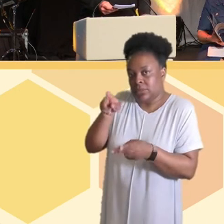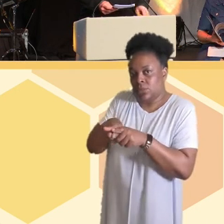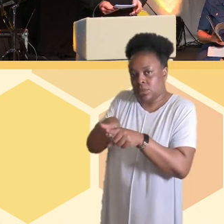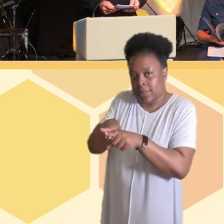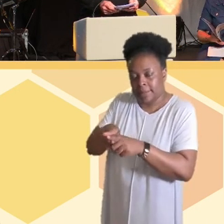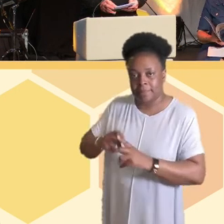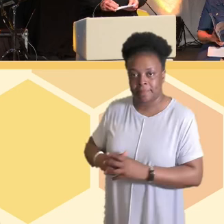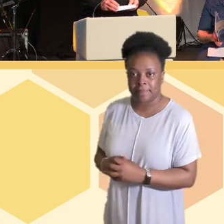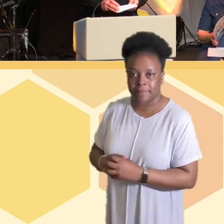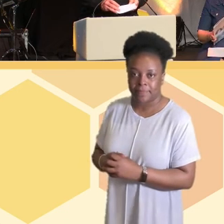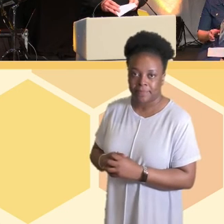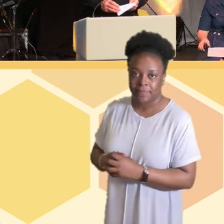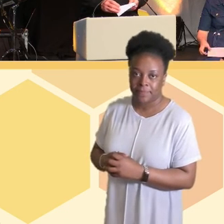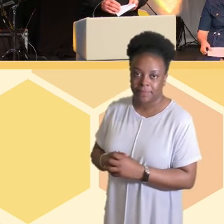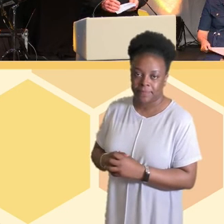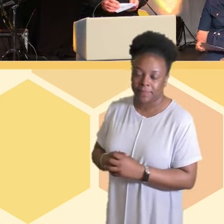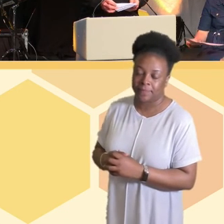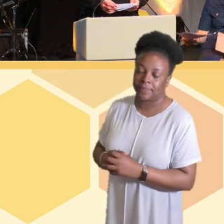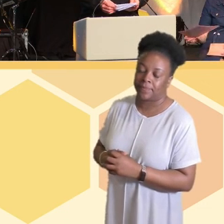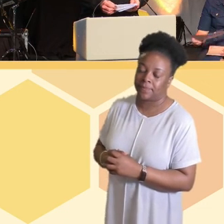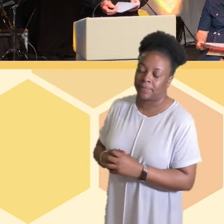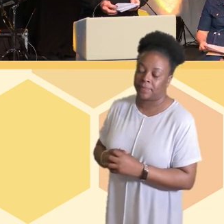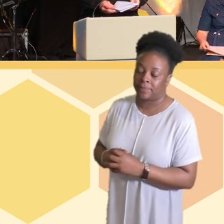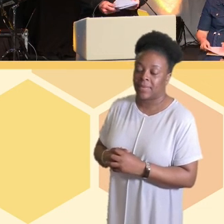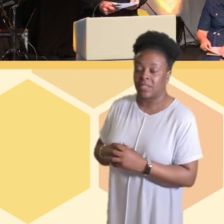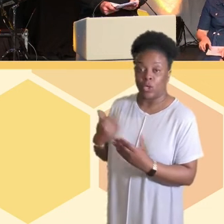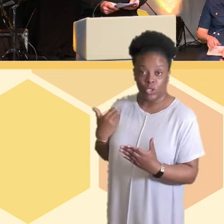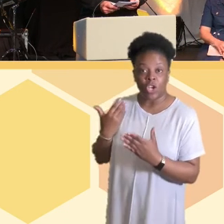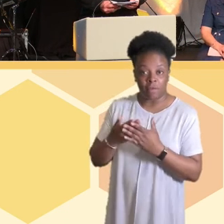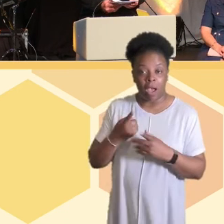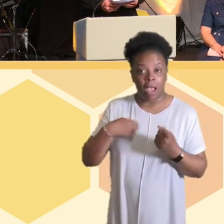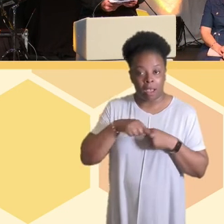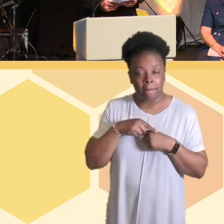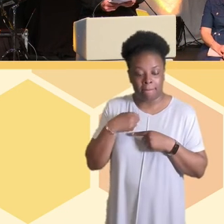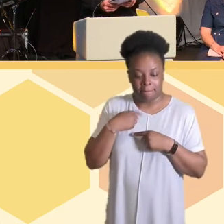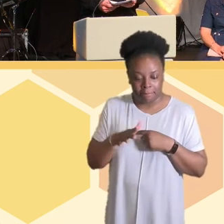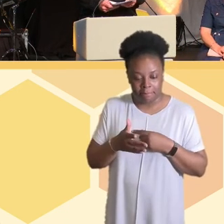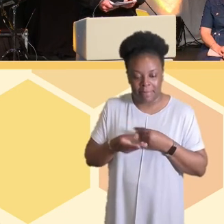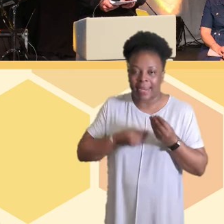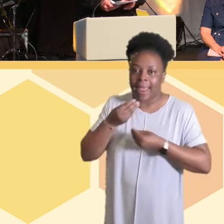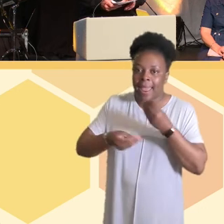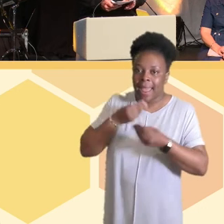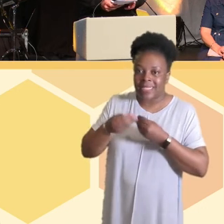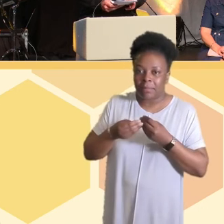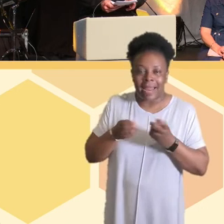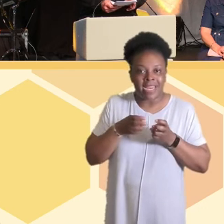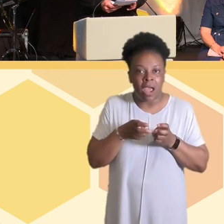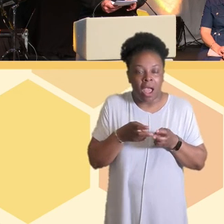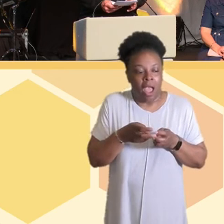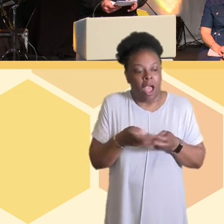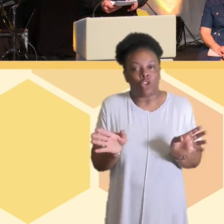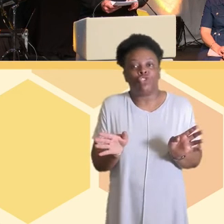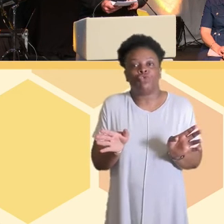Until now, I have spoken about the unrestricted general funds of the union. The union also has designated